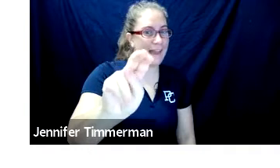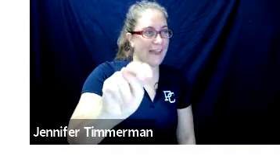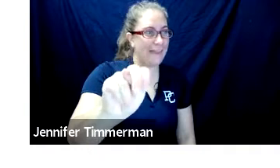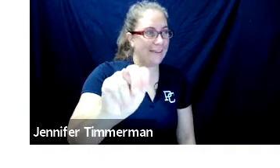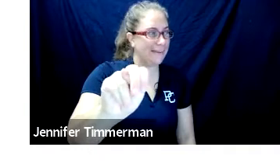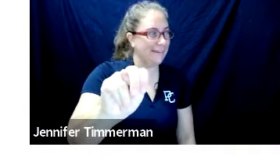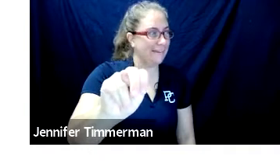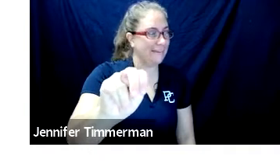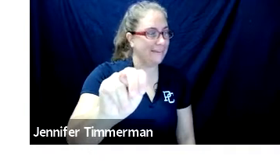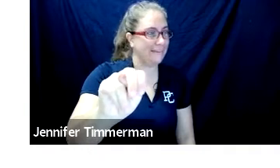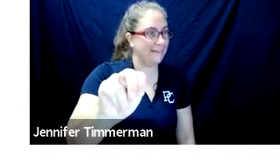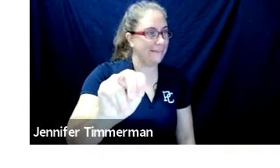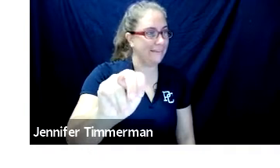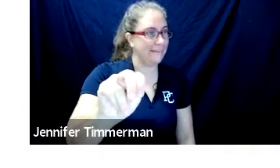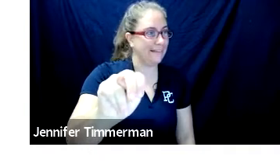N,